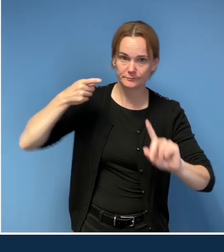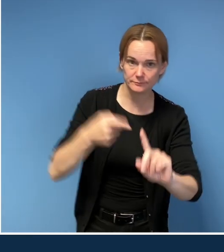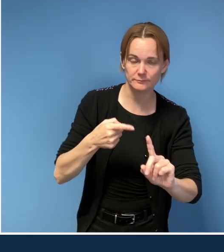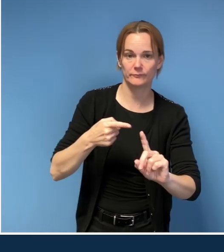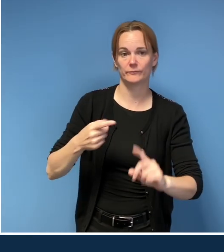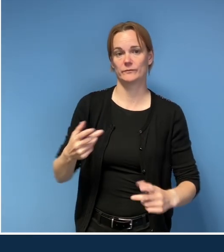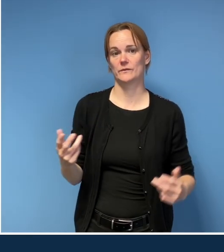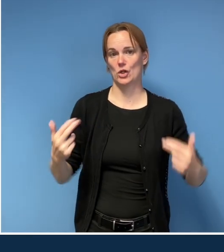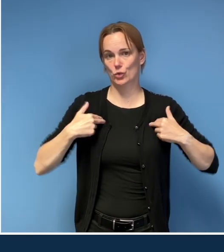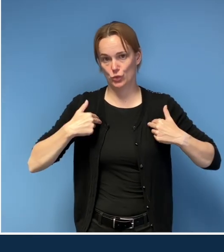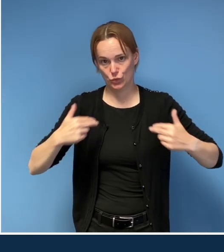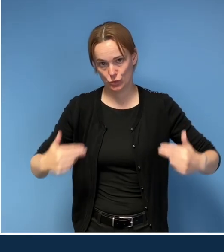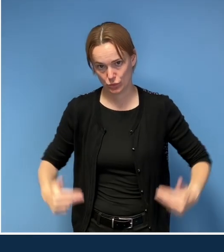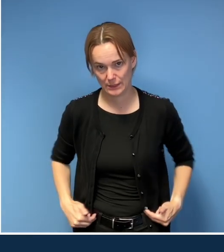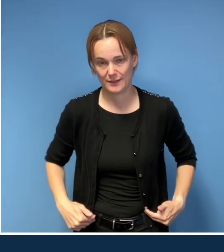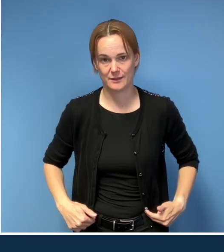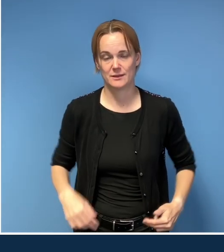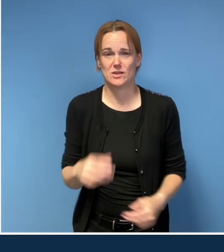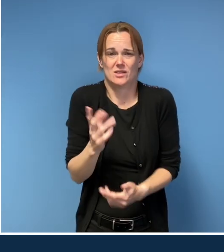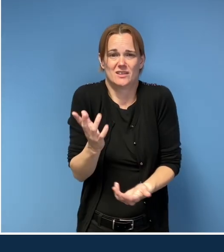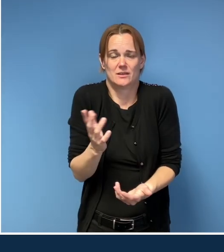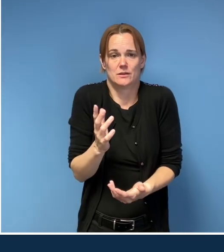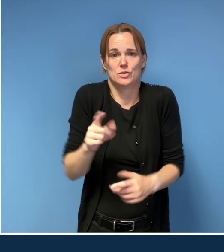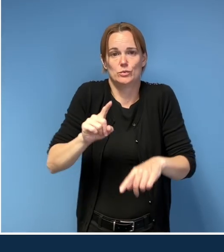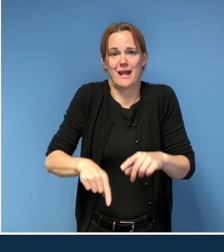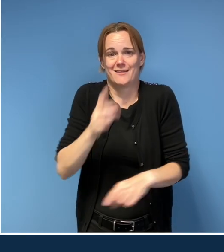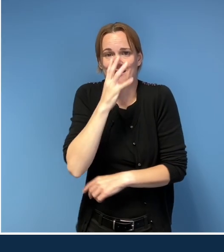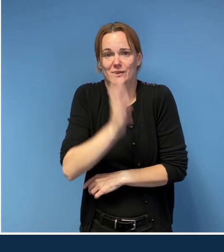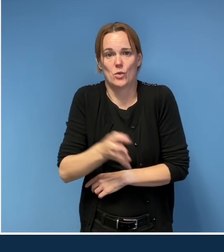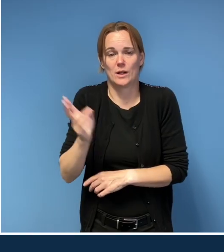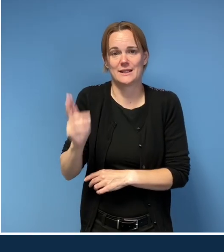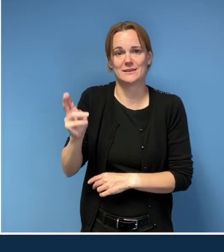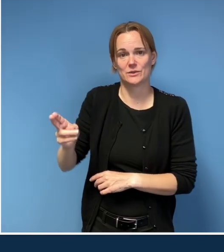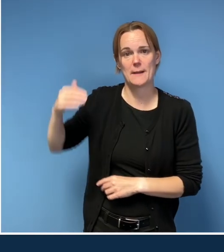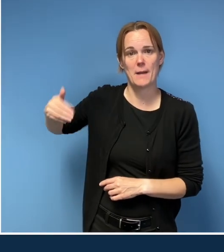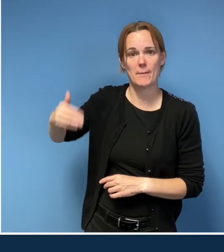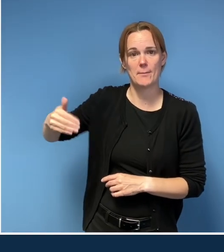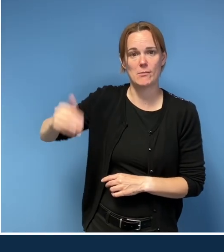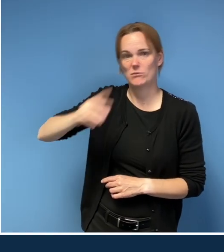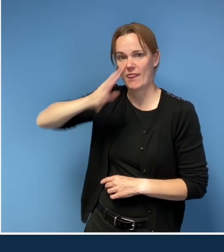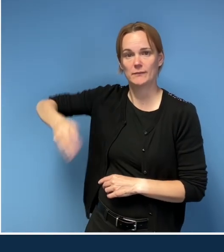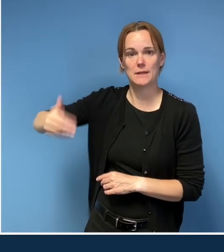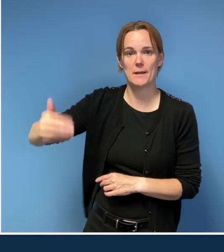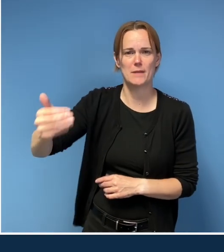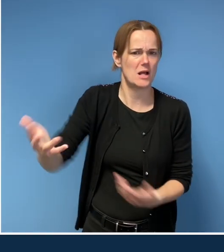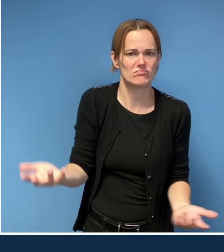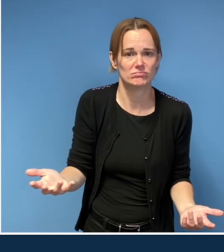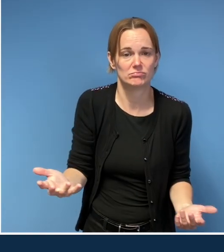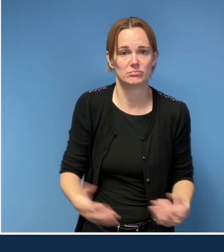a dot on the history line. And honoring the loss, to me, in making sure that